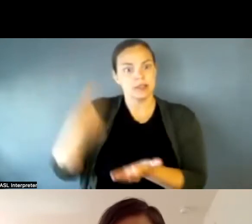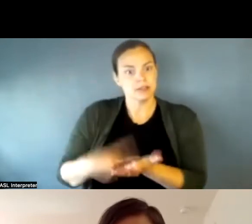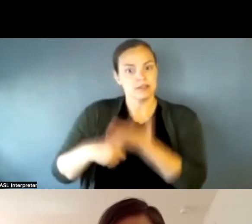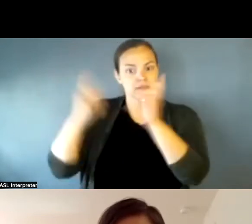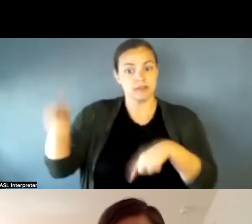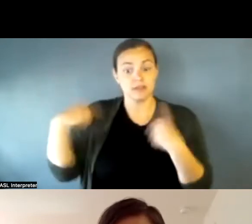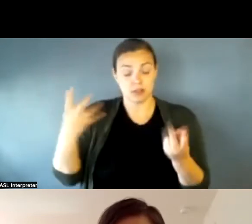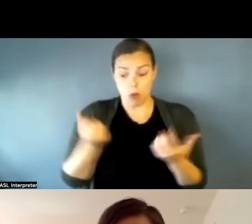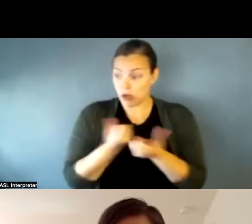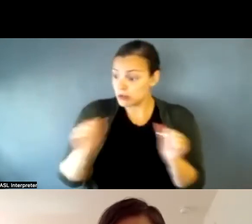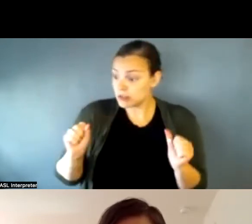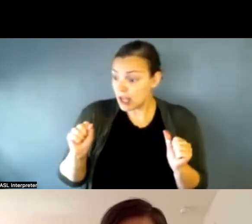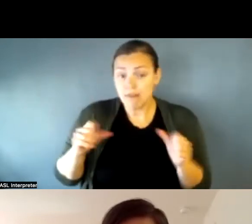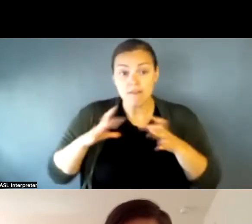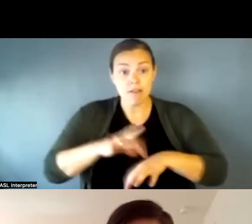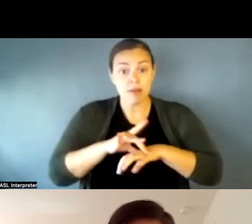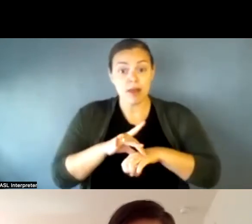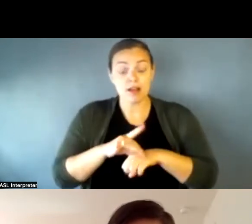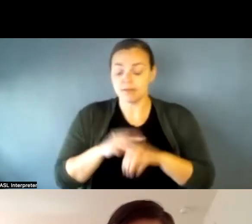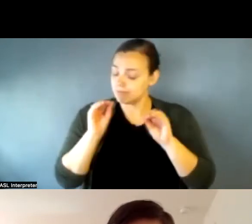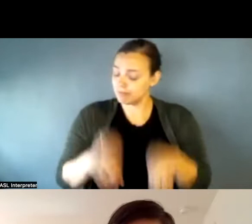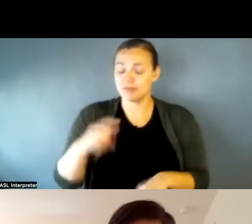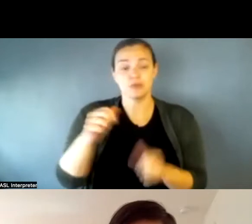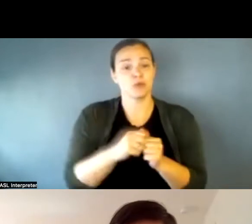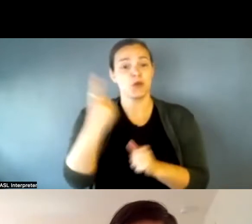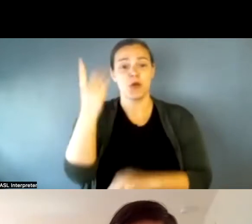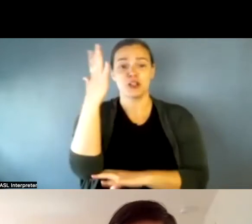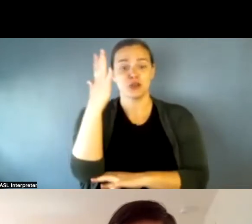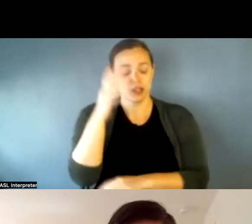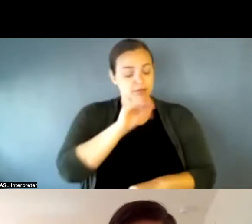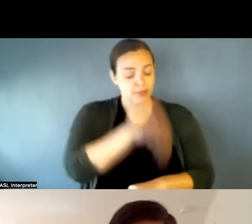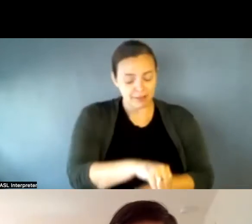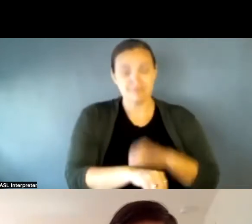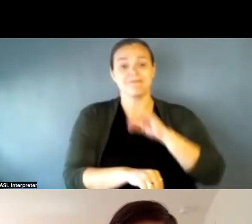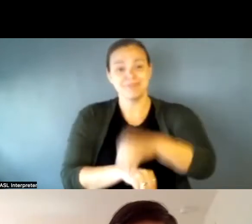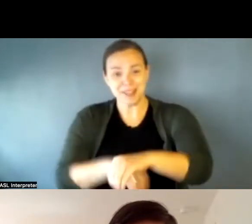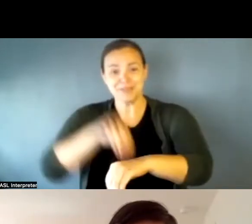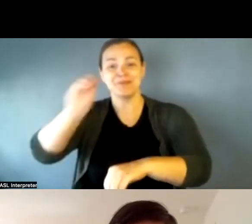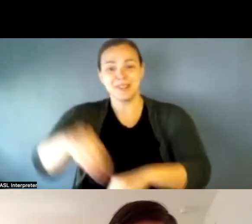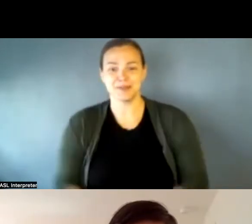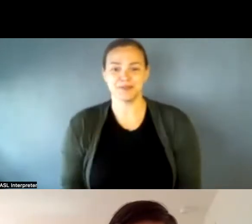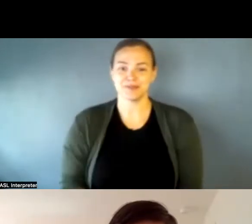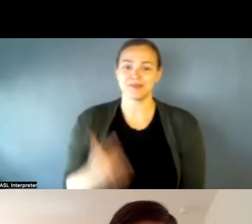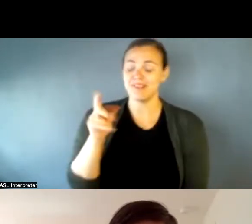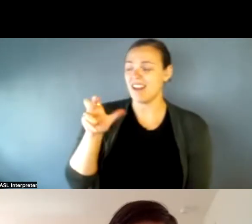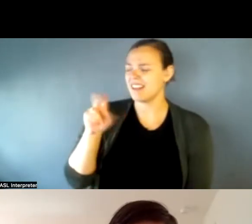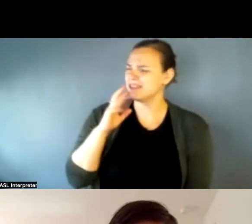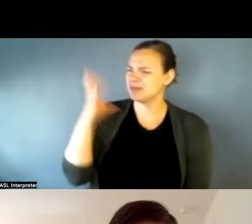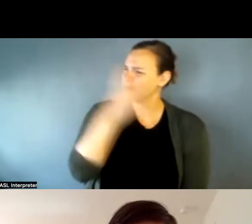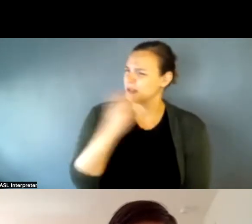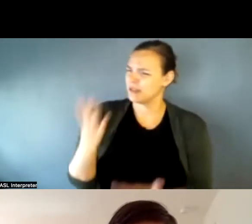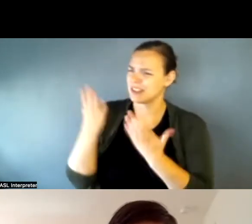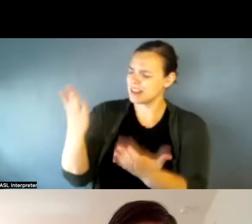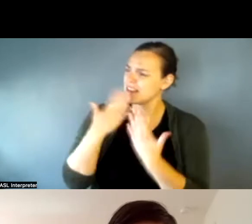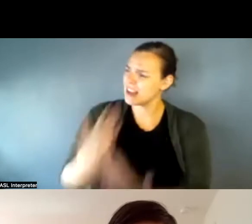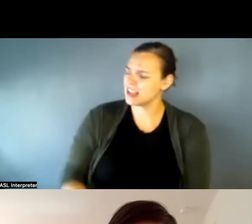save the planet, how do you do it? One tree at a time. Yeah, that's actually a really beautiful suggestion. Thank